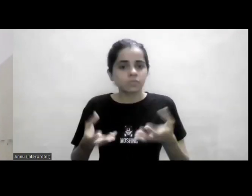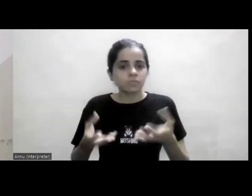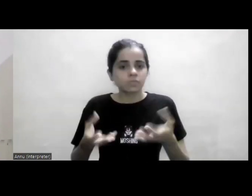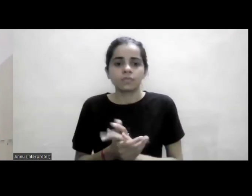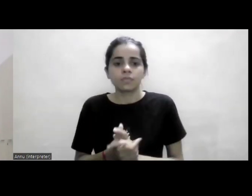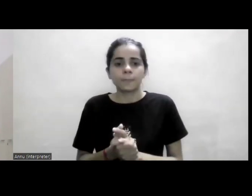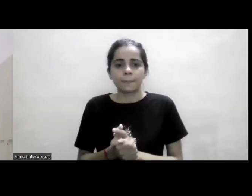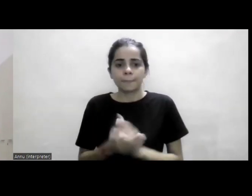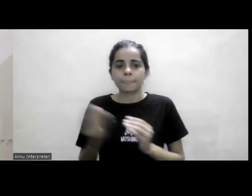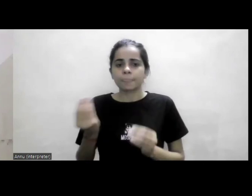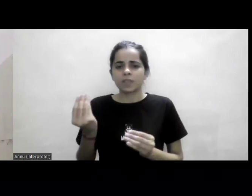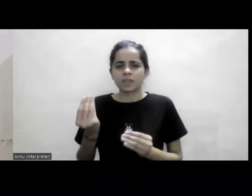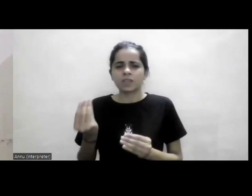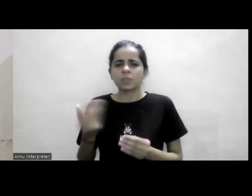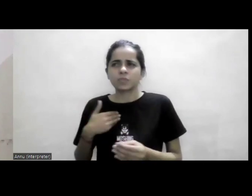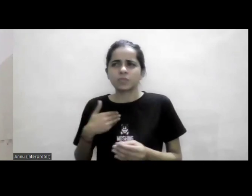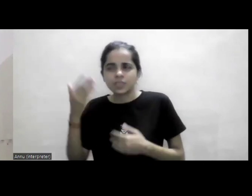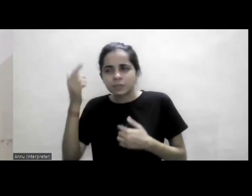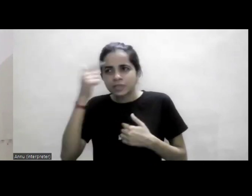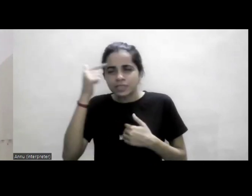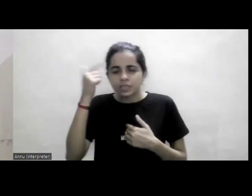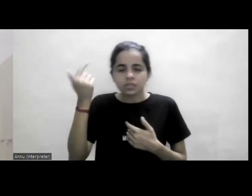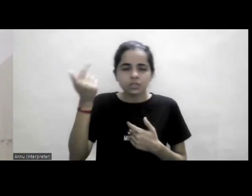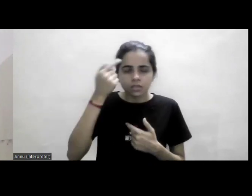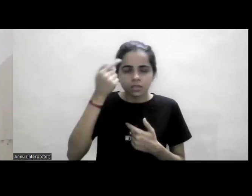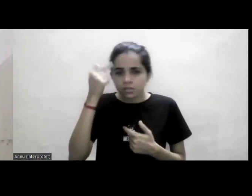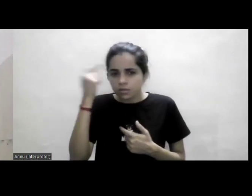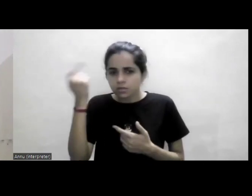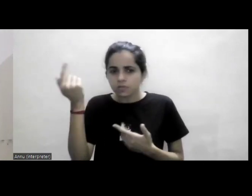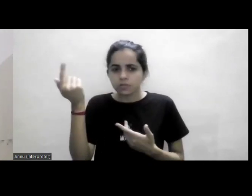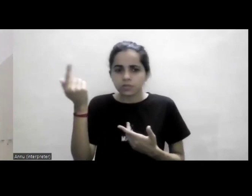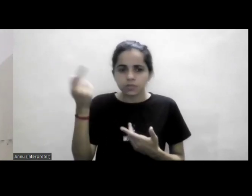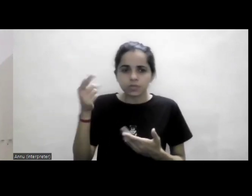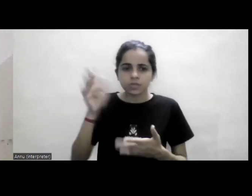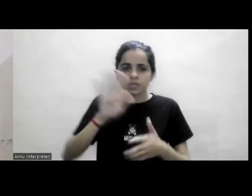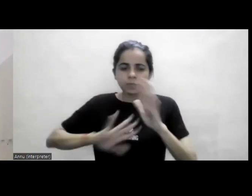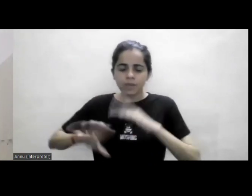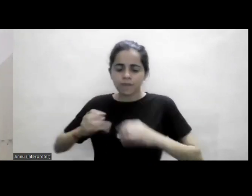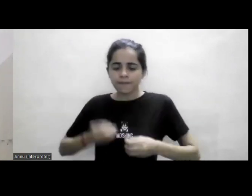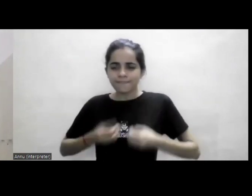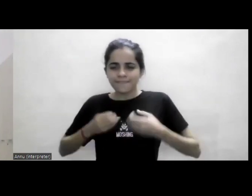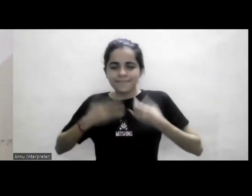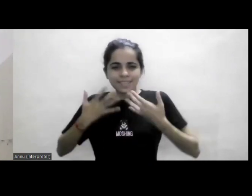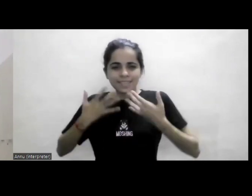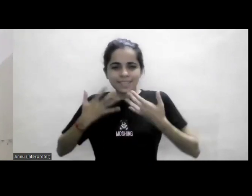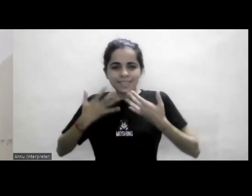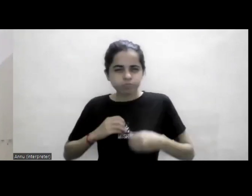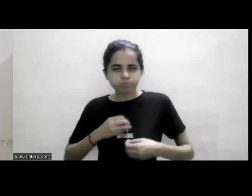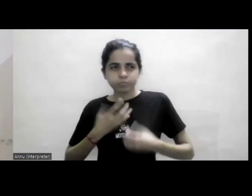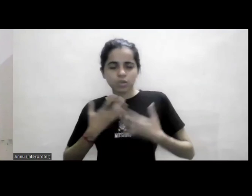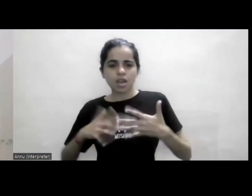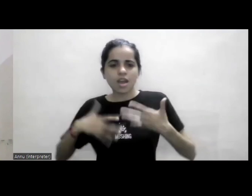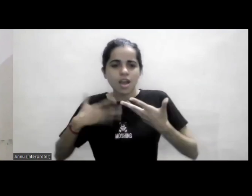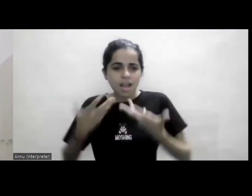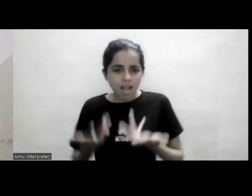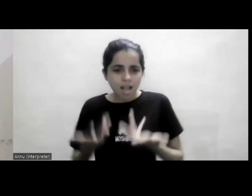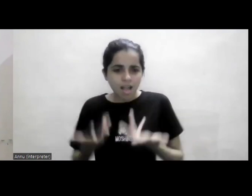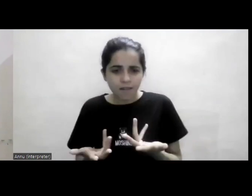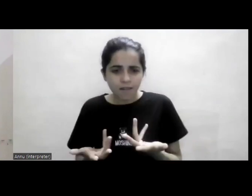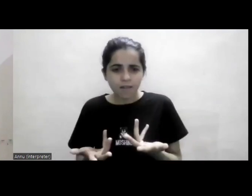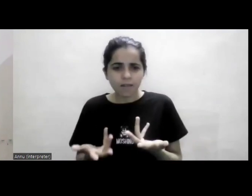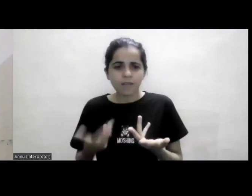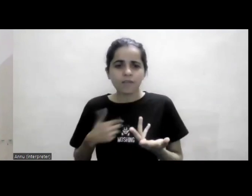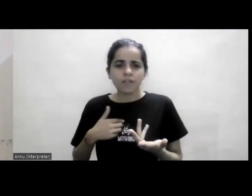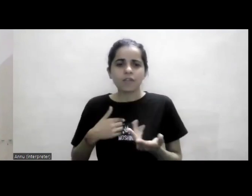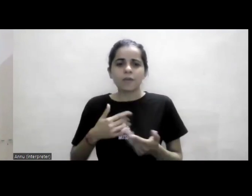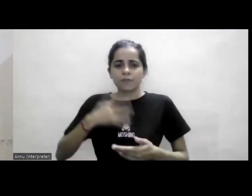There were instances that basically, created curiosity in me. And then I actually got to know that there is actually